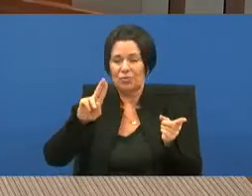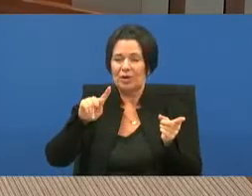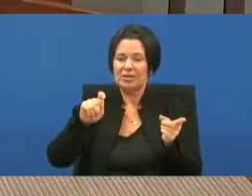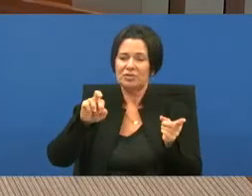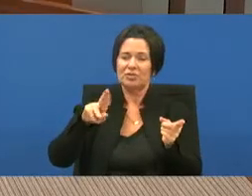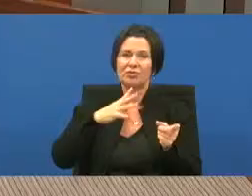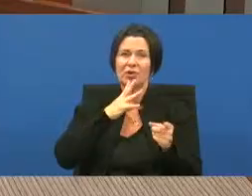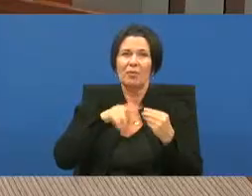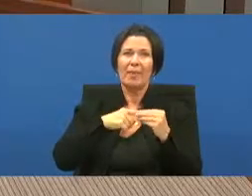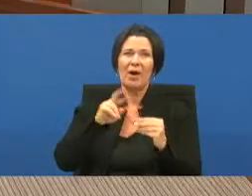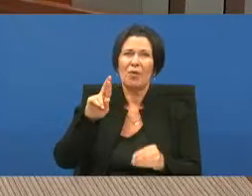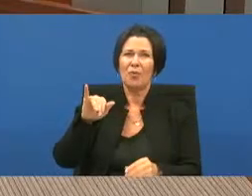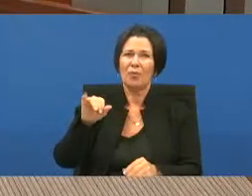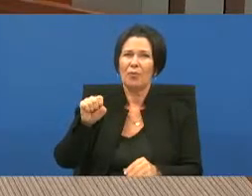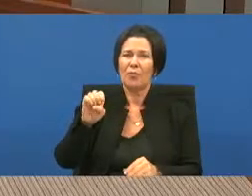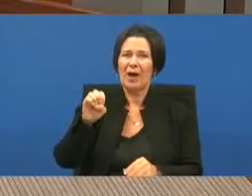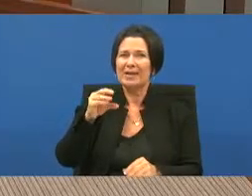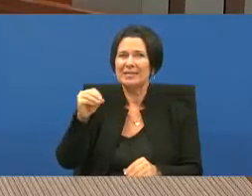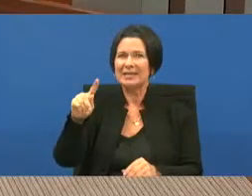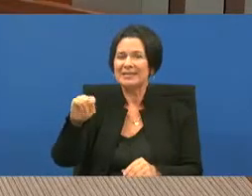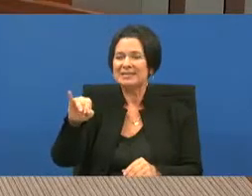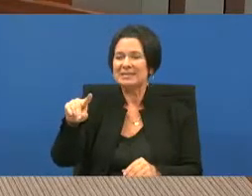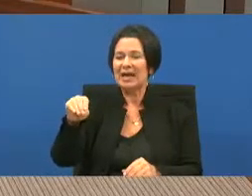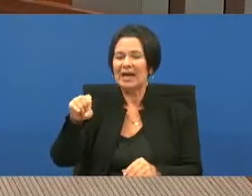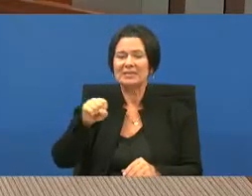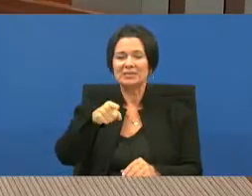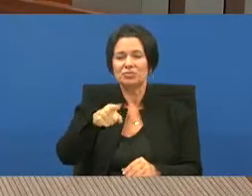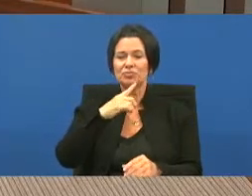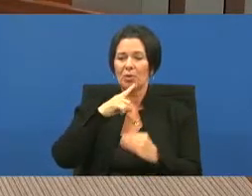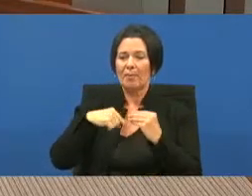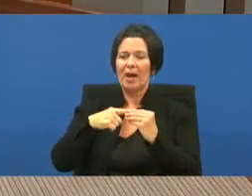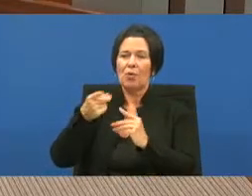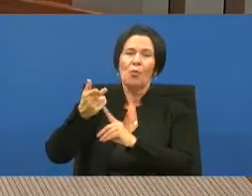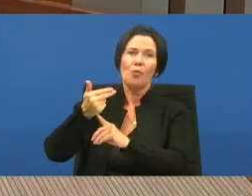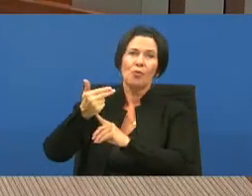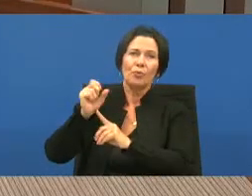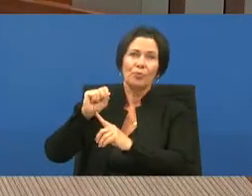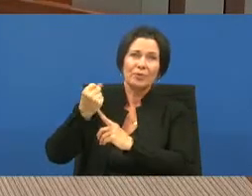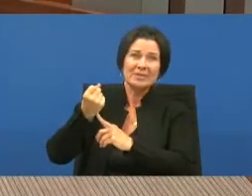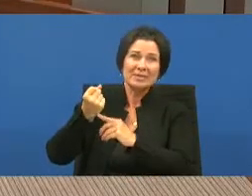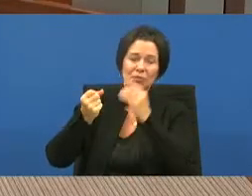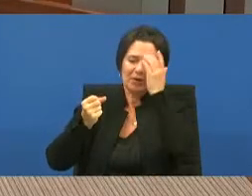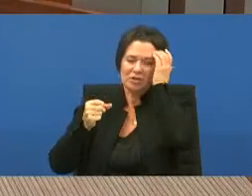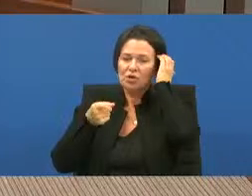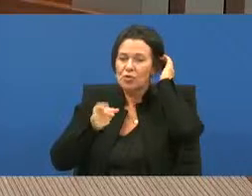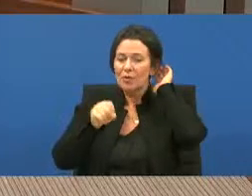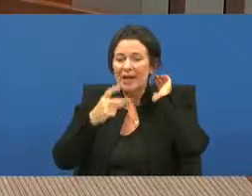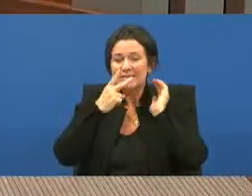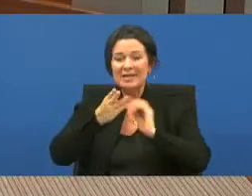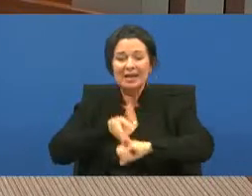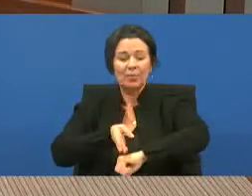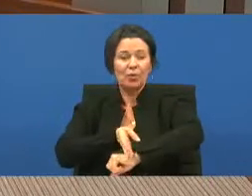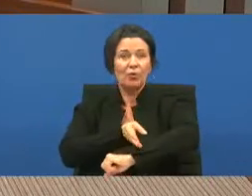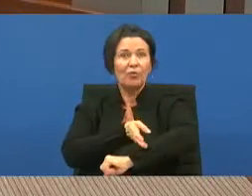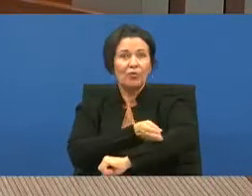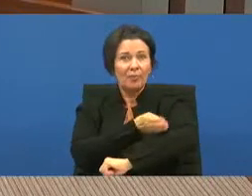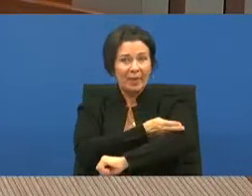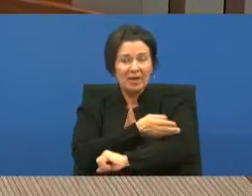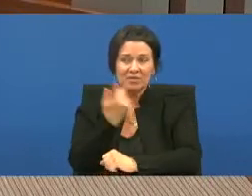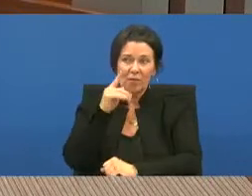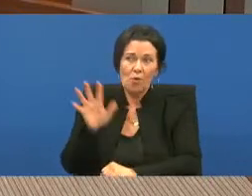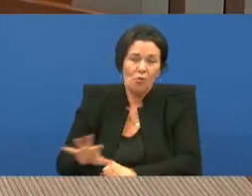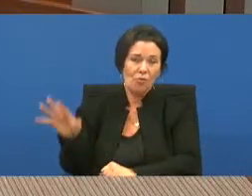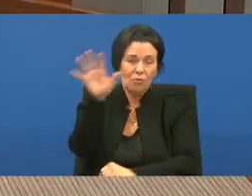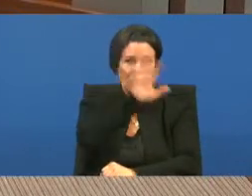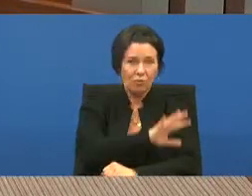lifts all ships when you were talking about just in the hotel situation where you can see improvements across all the hotels, not just the